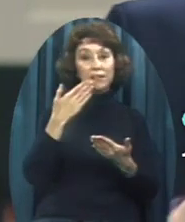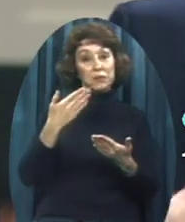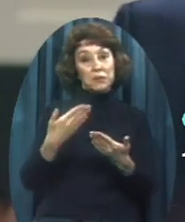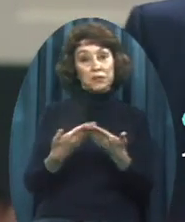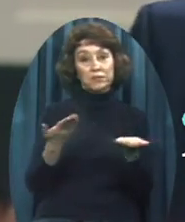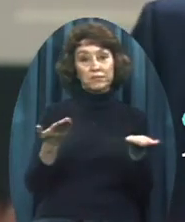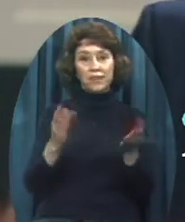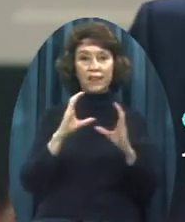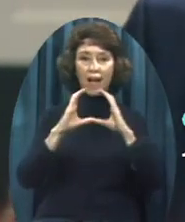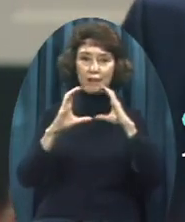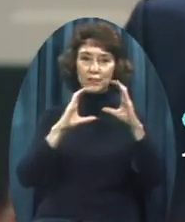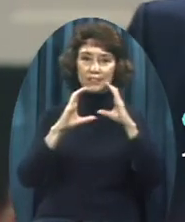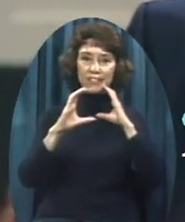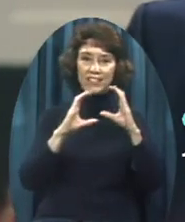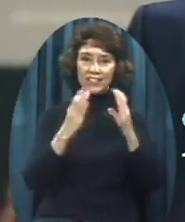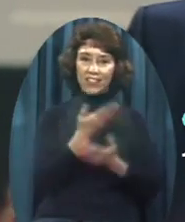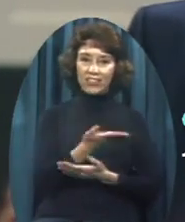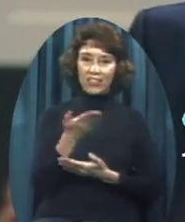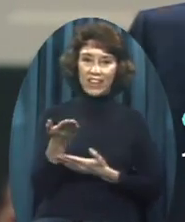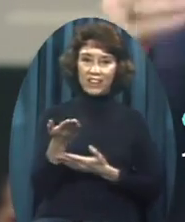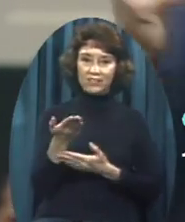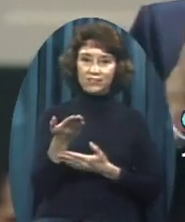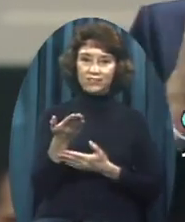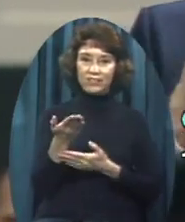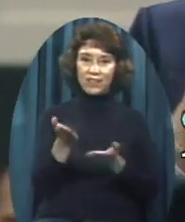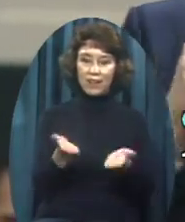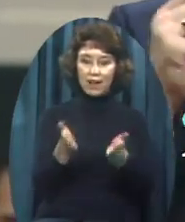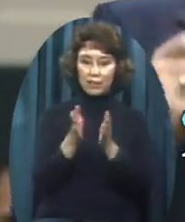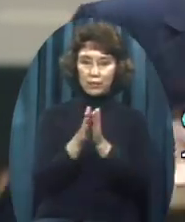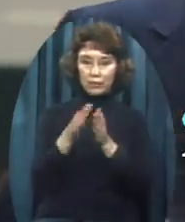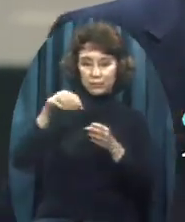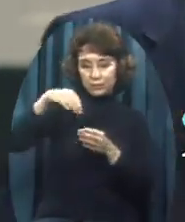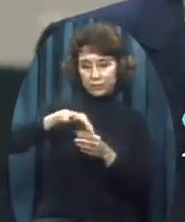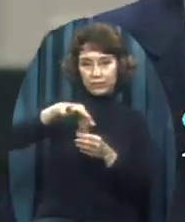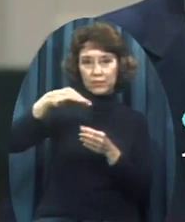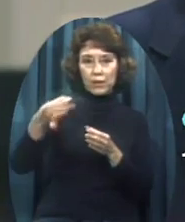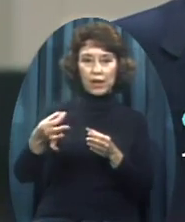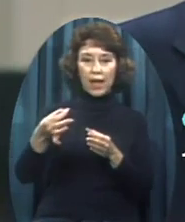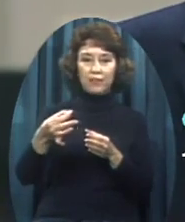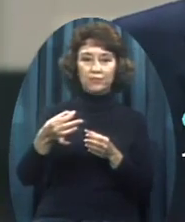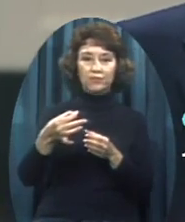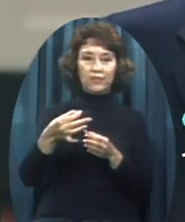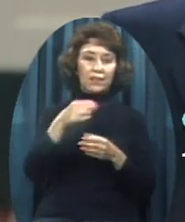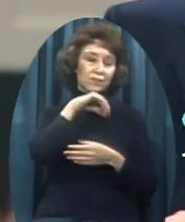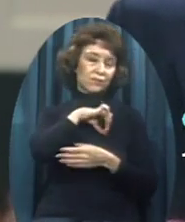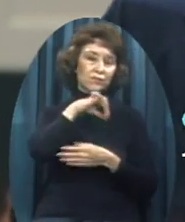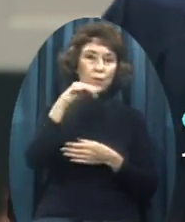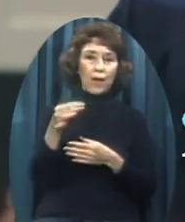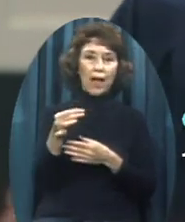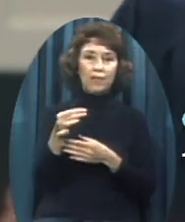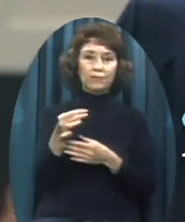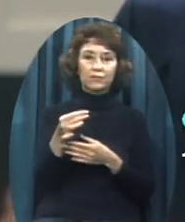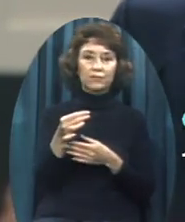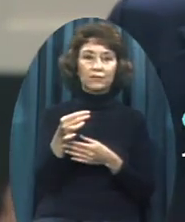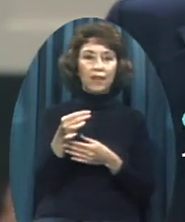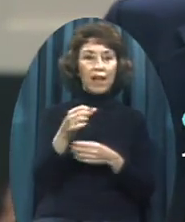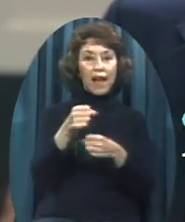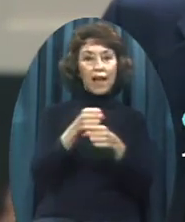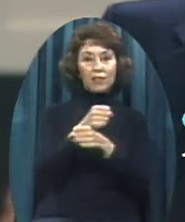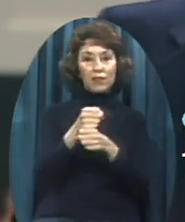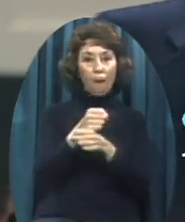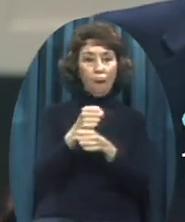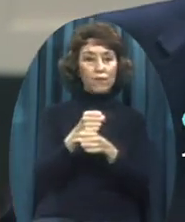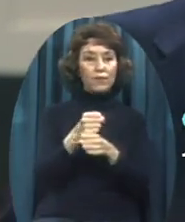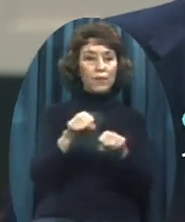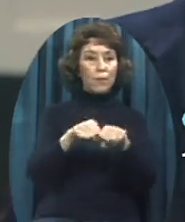conversation piece to pull out of your billfold, fellas, if you have it stuck back there, ladies, your pocketbook, right out of your shirt pocket, at coffee break time at